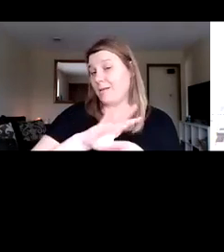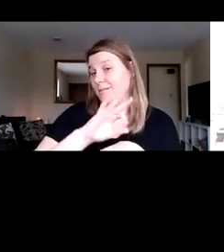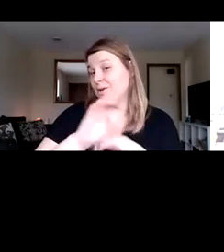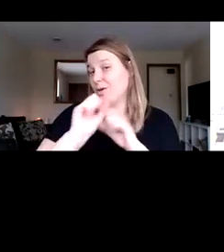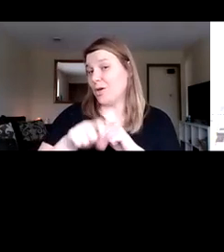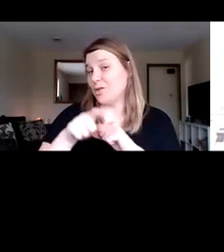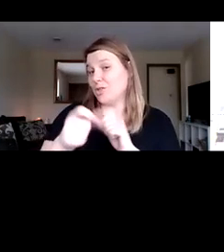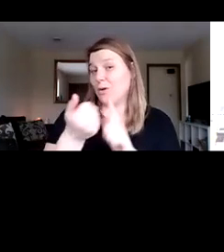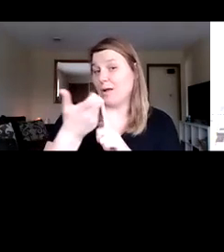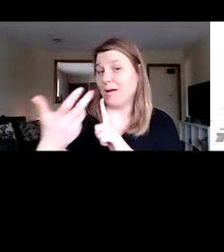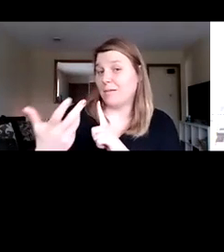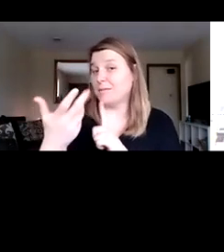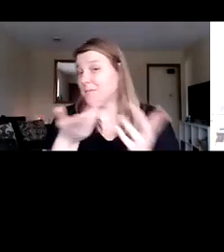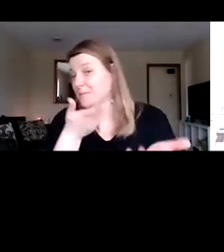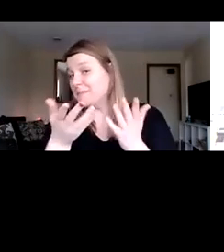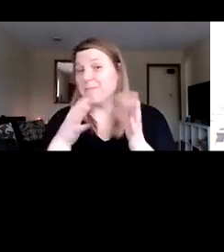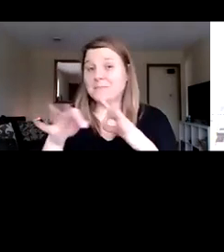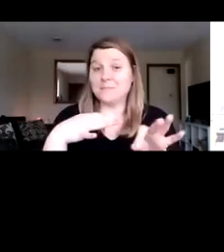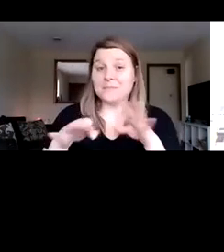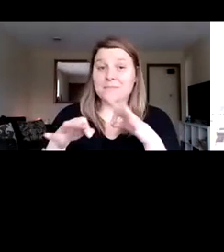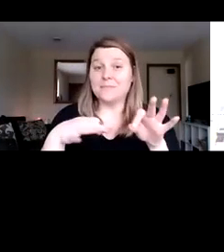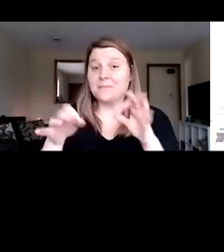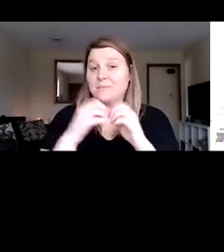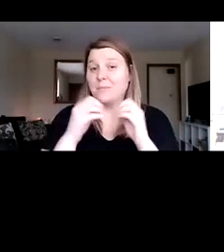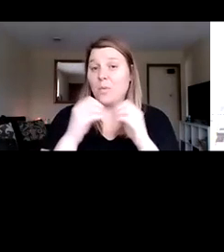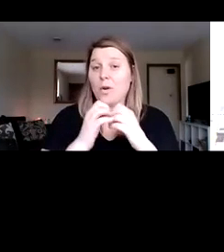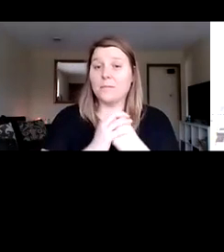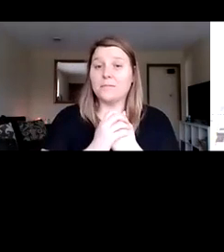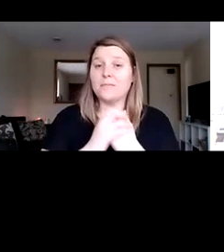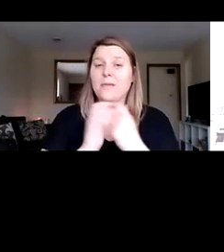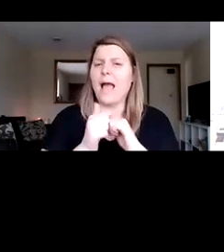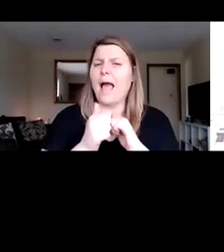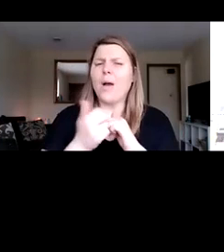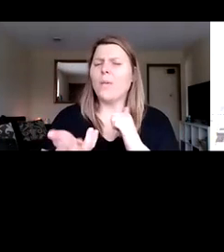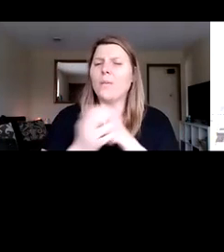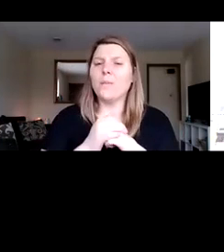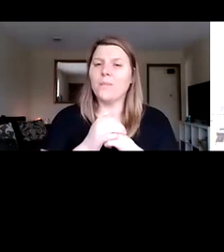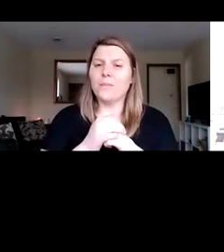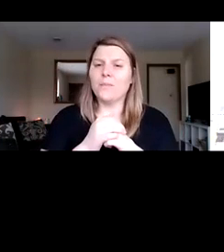go perhaps go into a little more depth there, how it has shaped you.